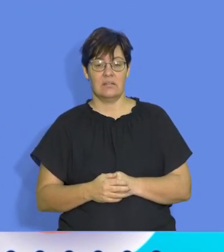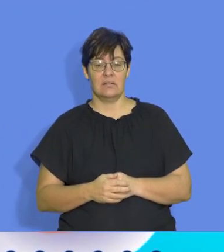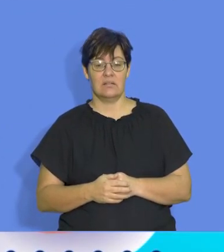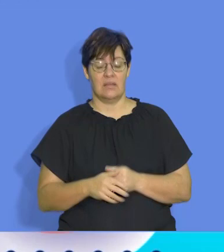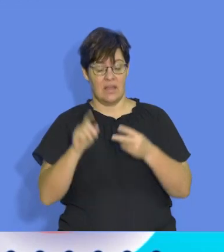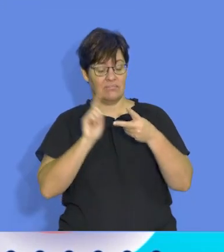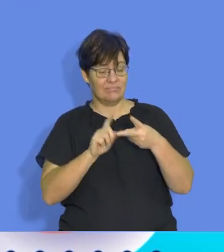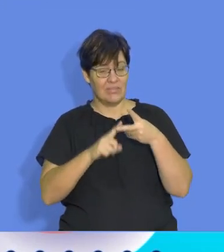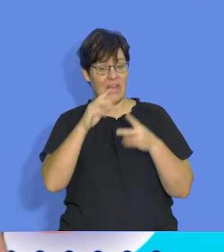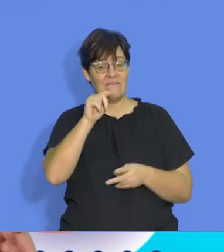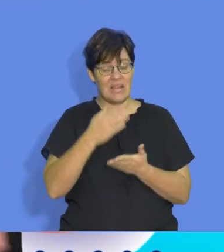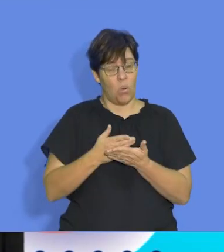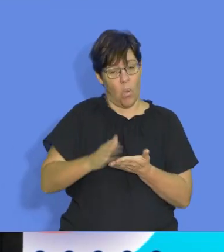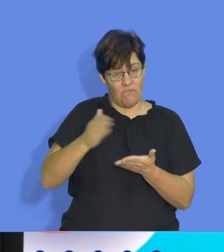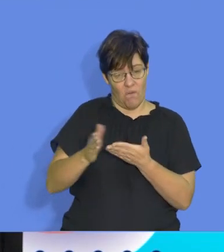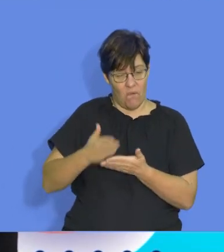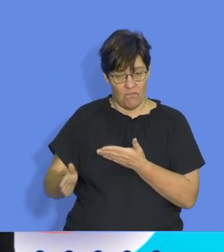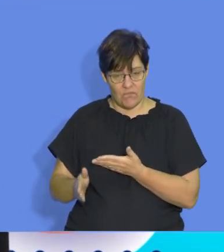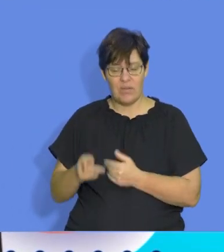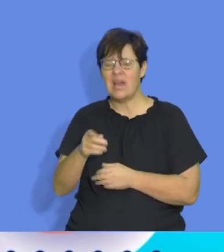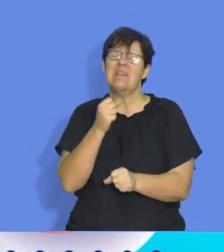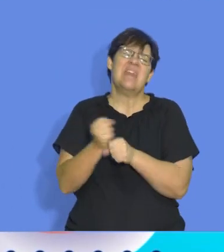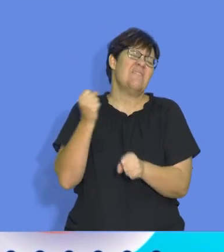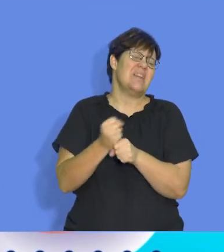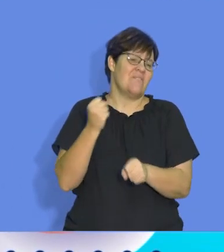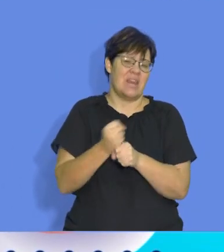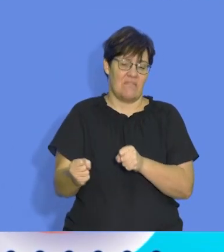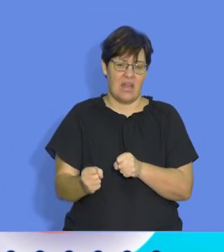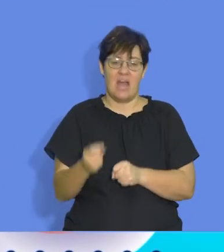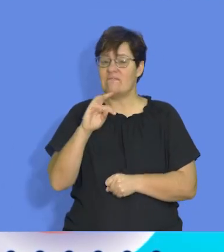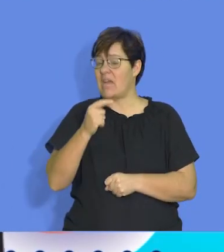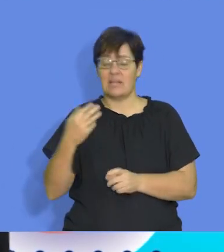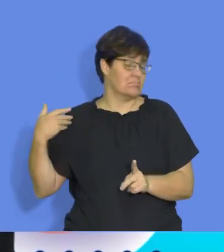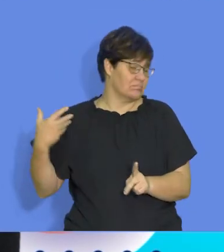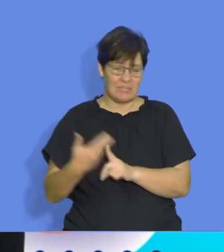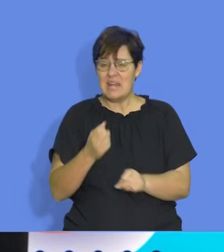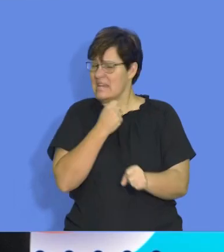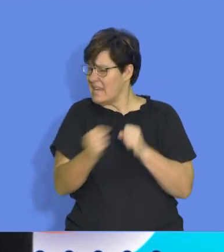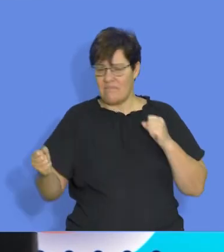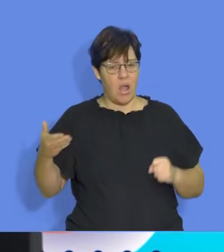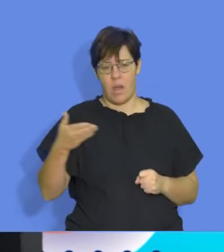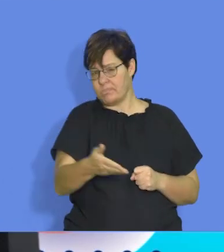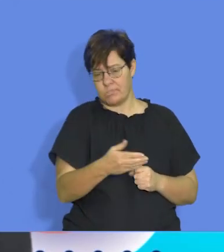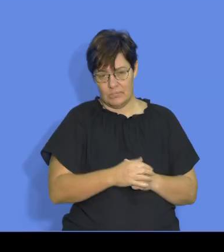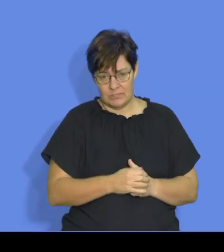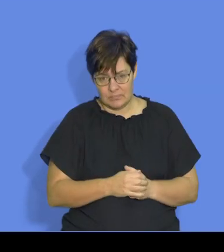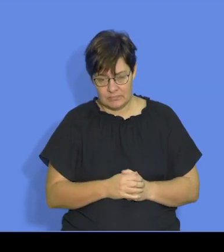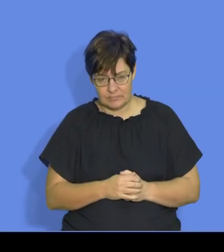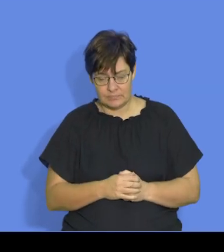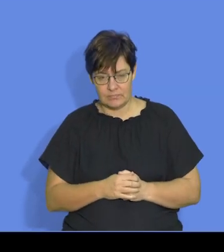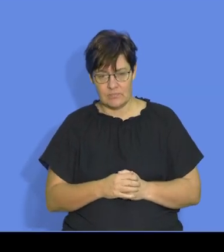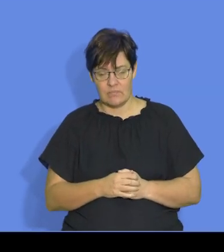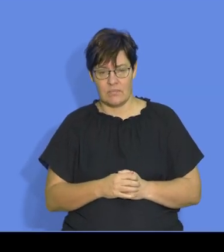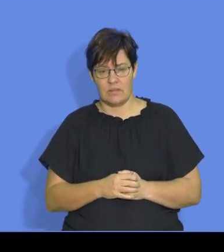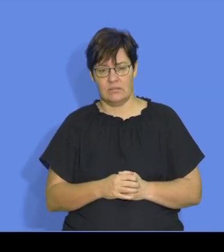exempt items. Those are items that will never ever have VAT in that particular transaction. So we